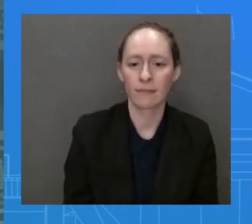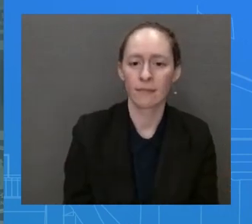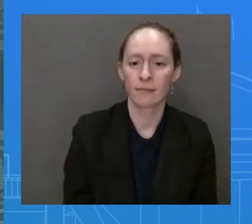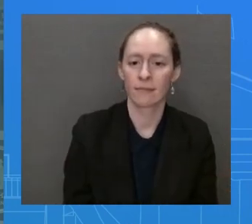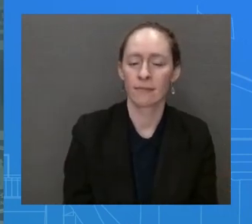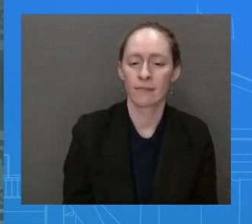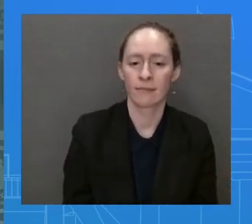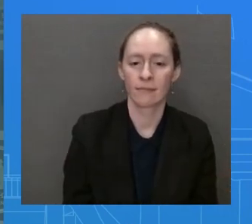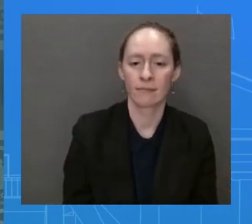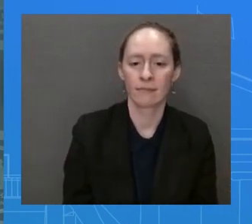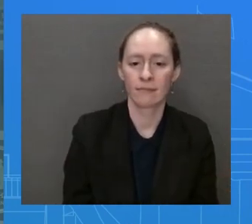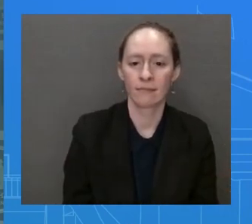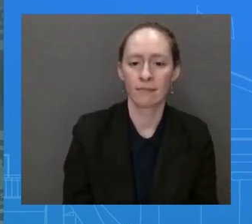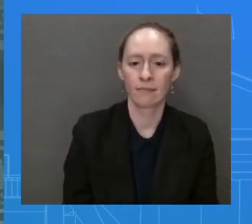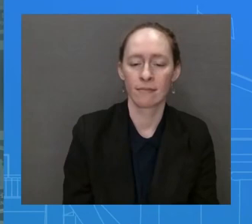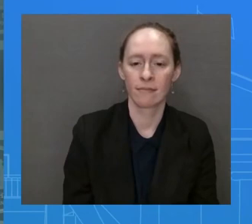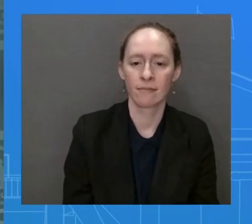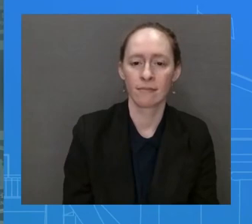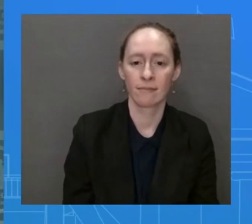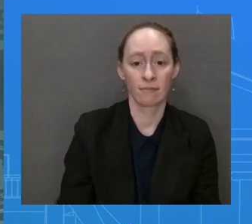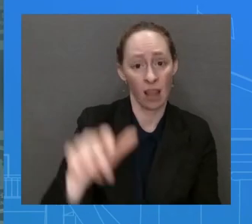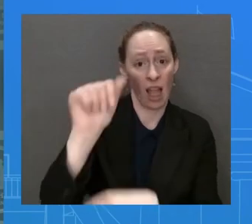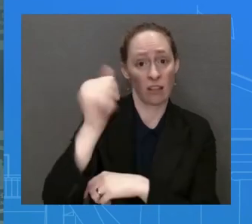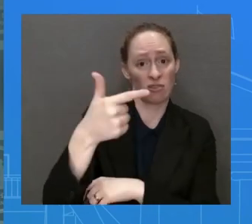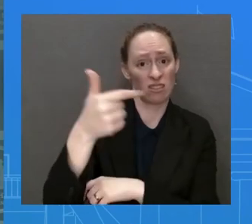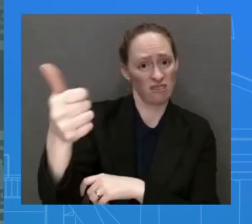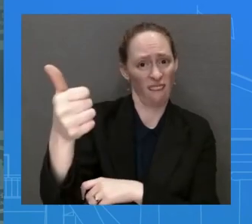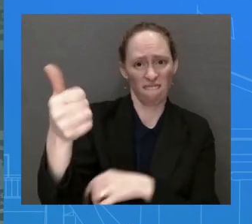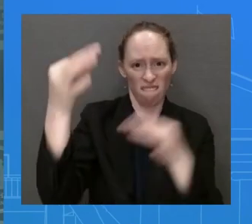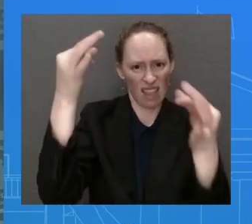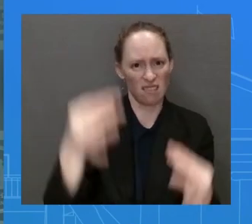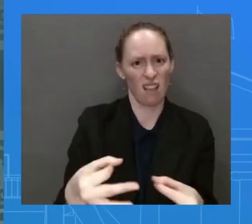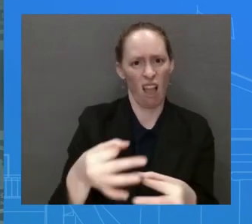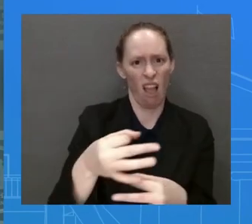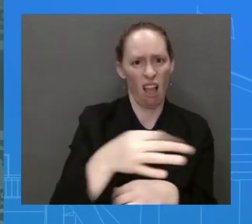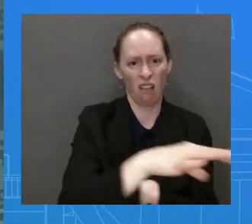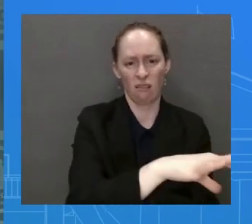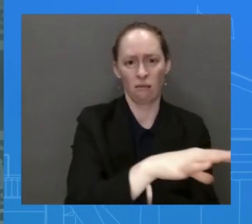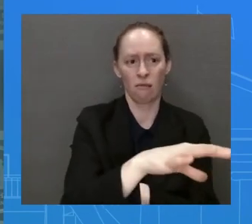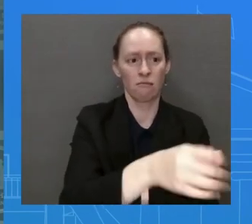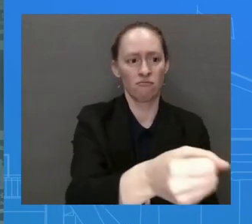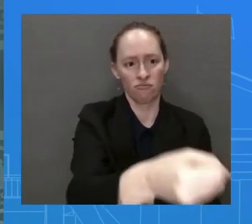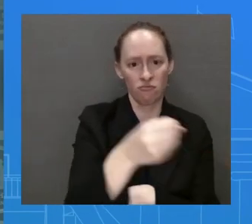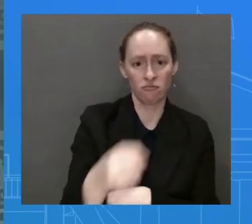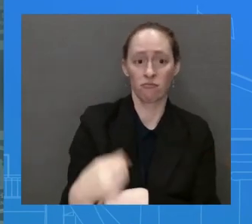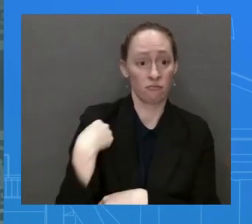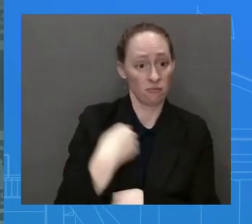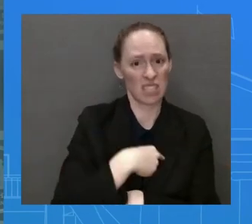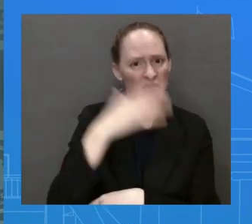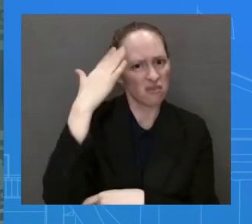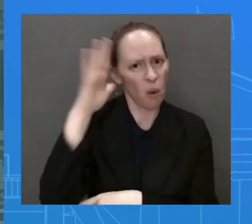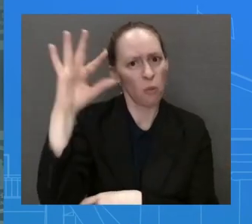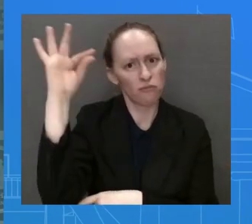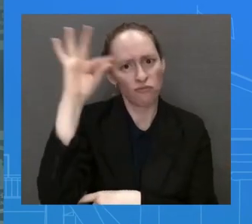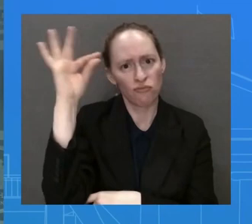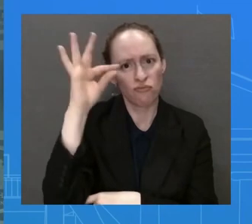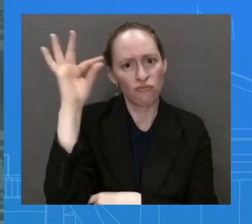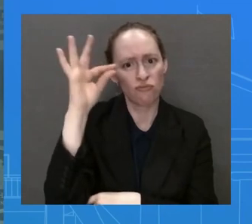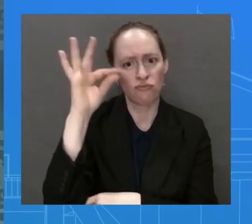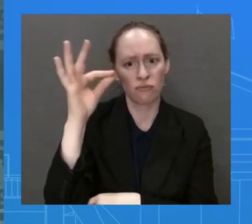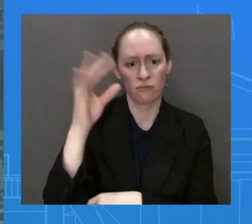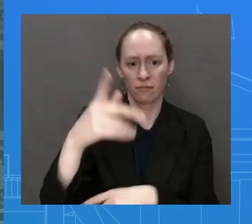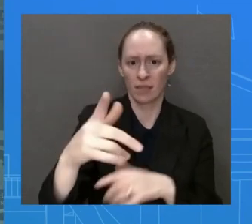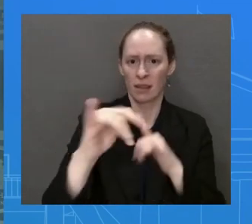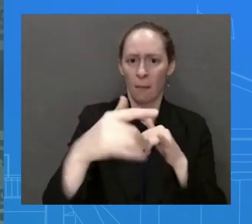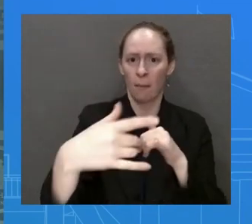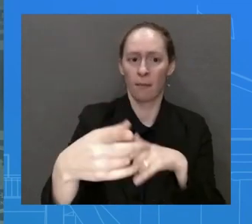made his announcement yesterday on the special counsel. That is something that we learned, like many of you, watching the news.